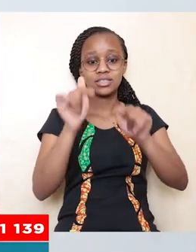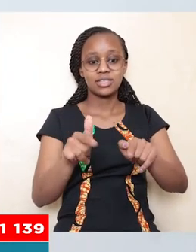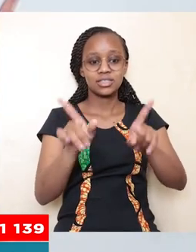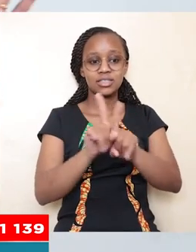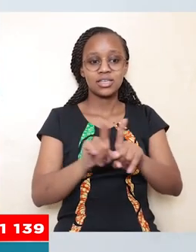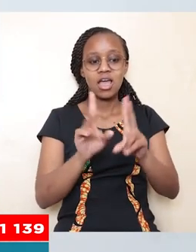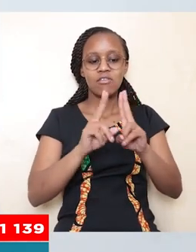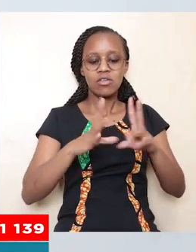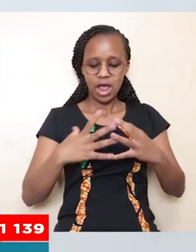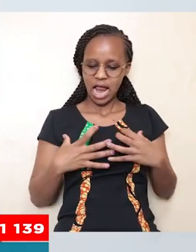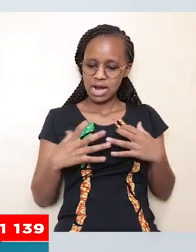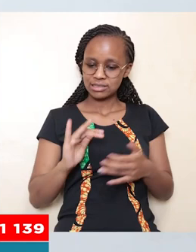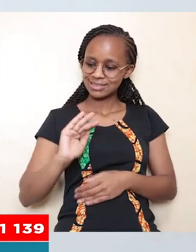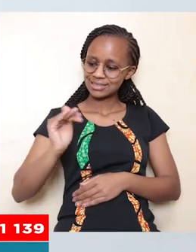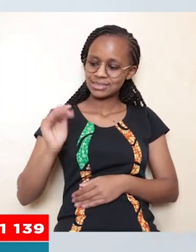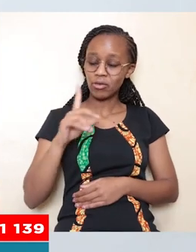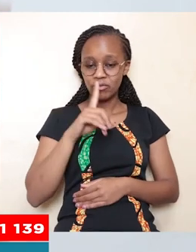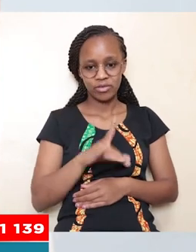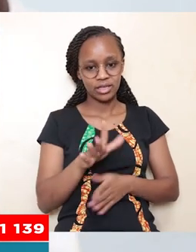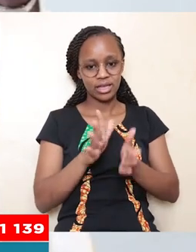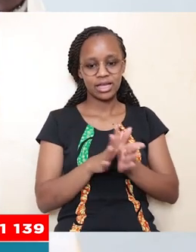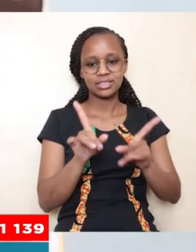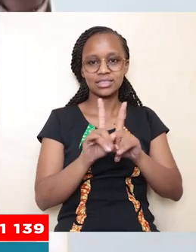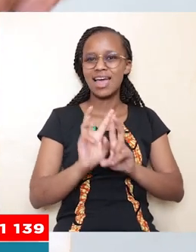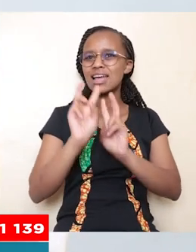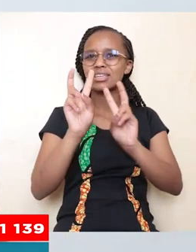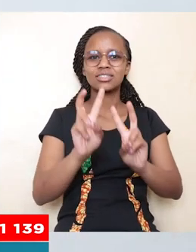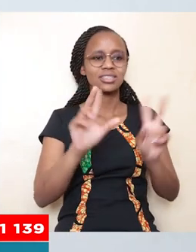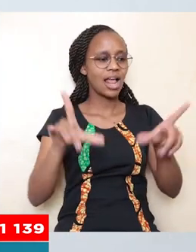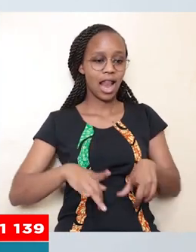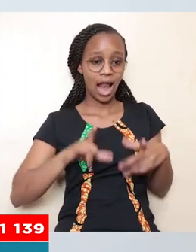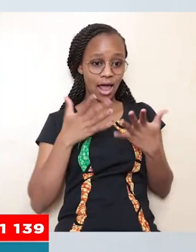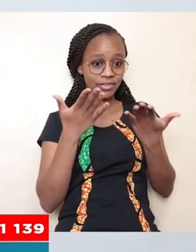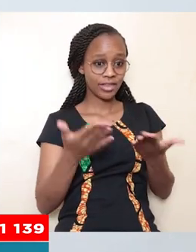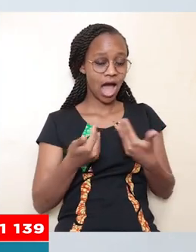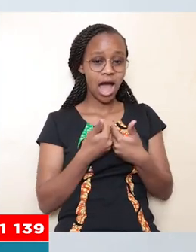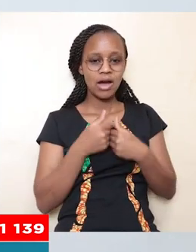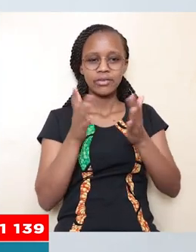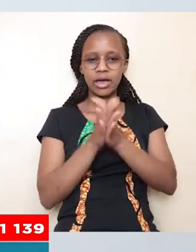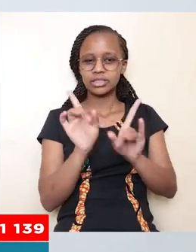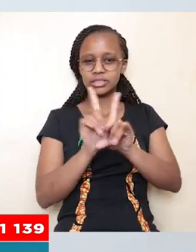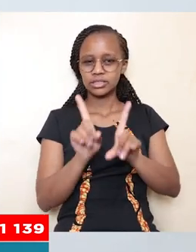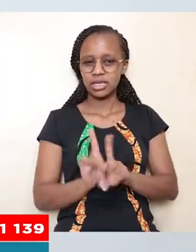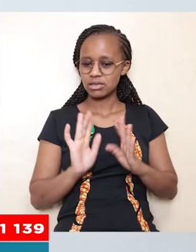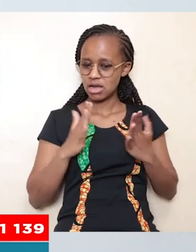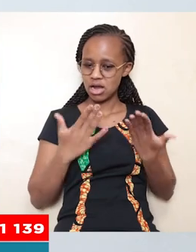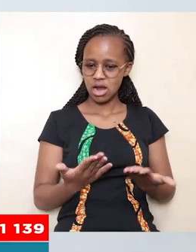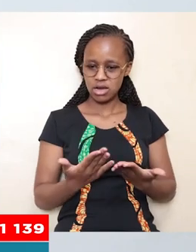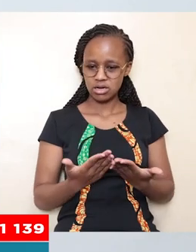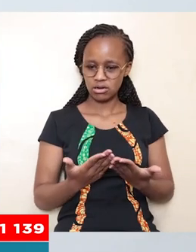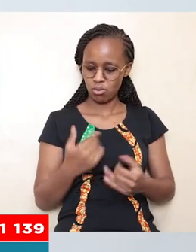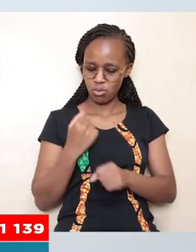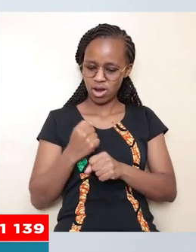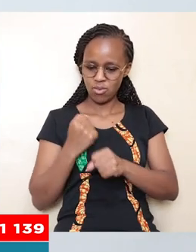Jericho is a very rich town. You even see the lifestyle of the people there and how they roll to